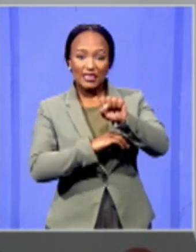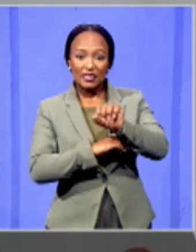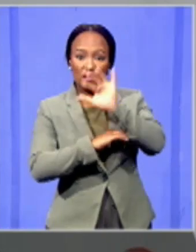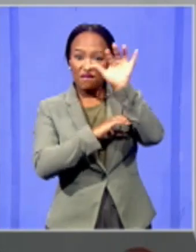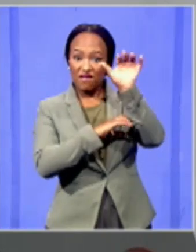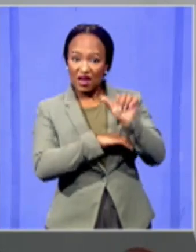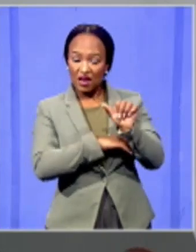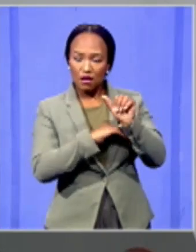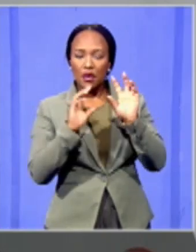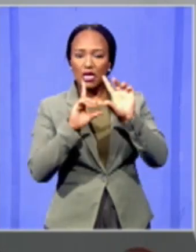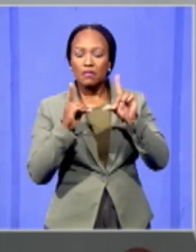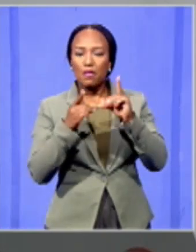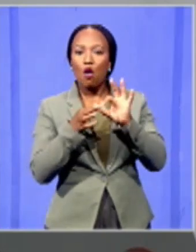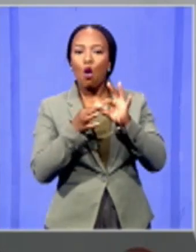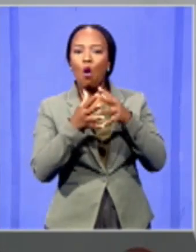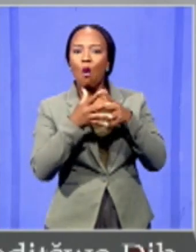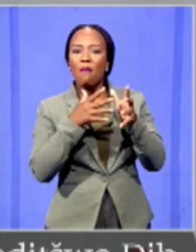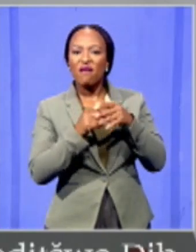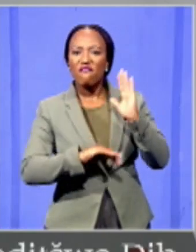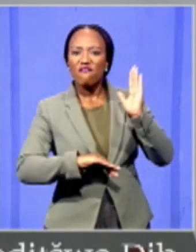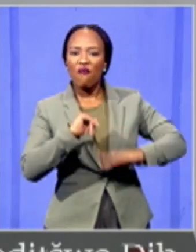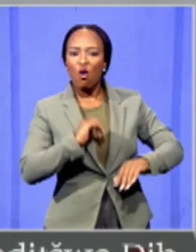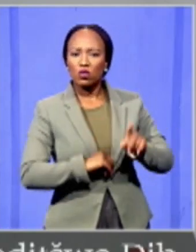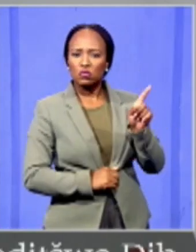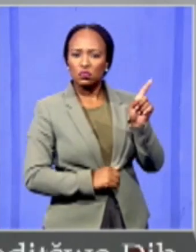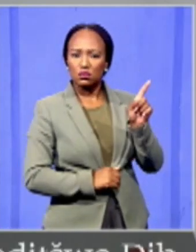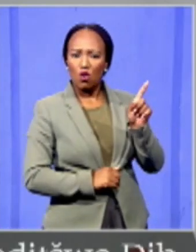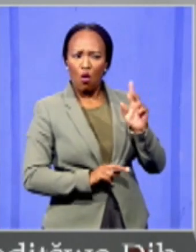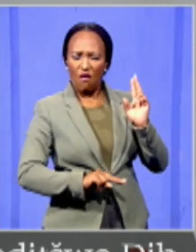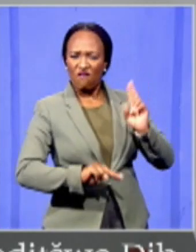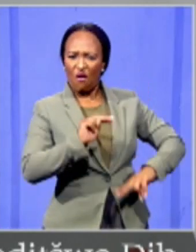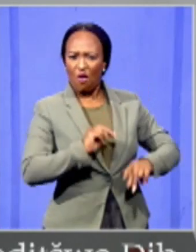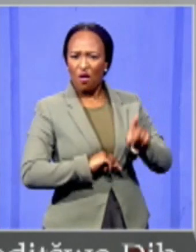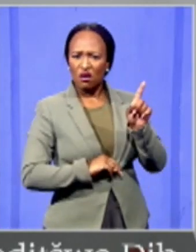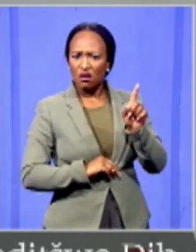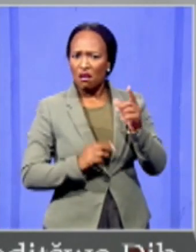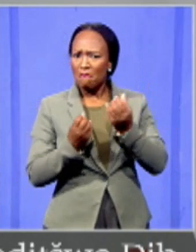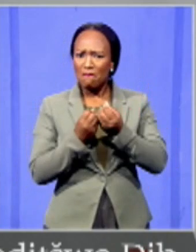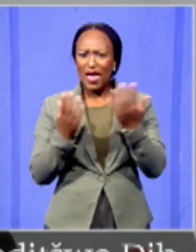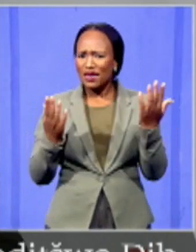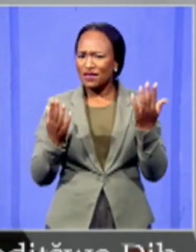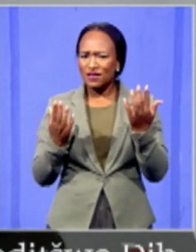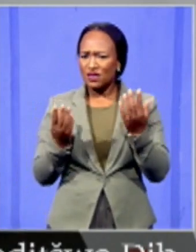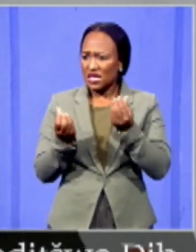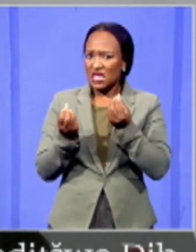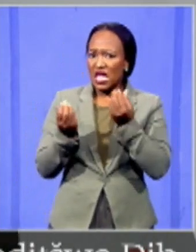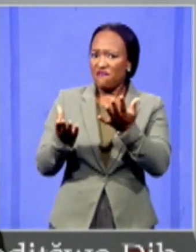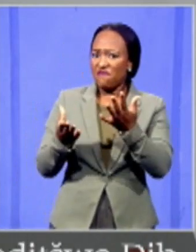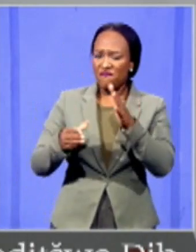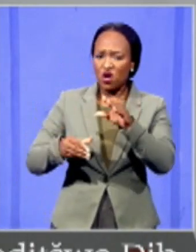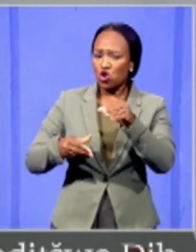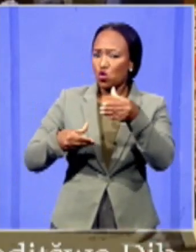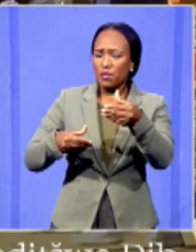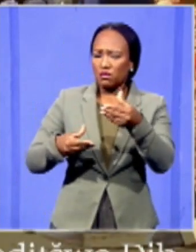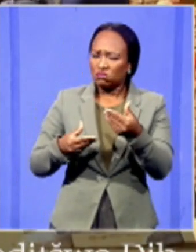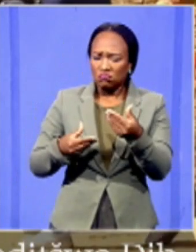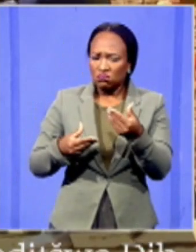Affairs fault which need them documents. Many of them don't deserve the documents because there's no reason that they are